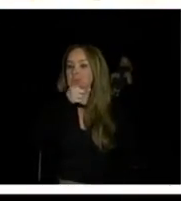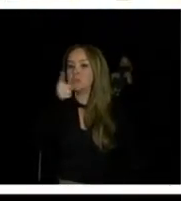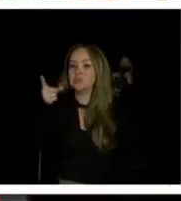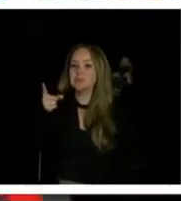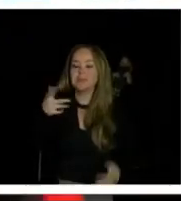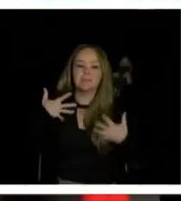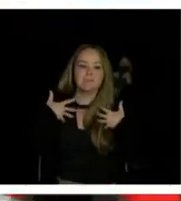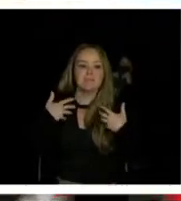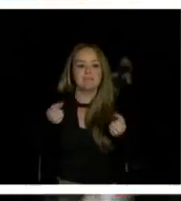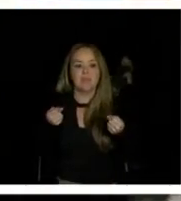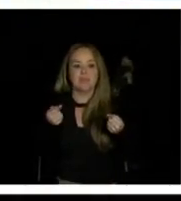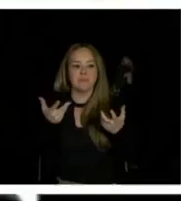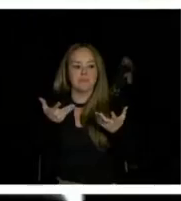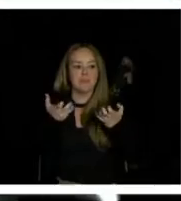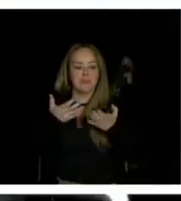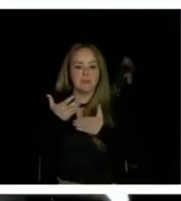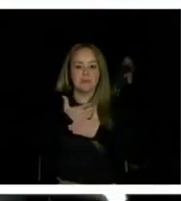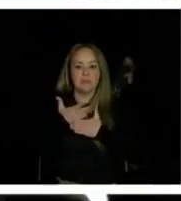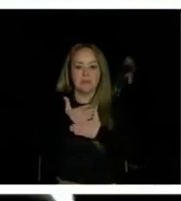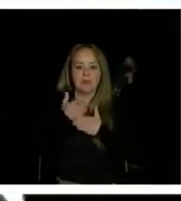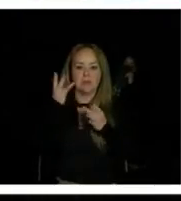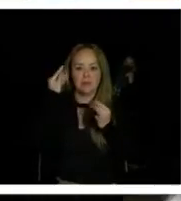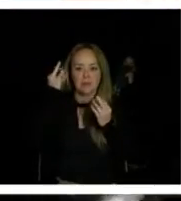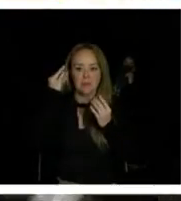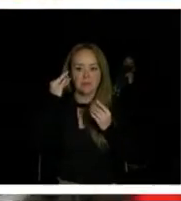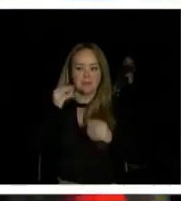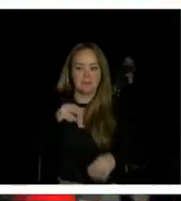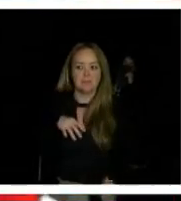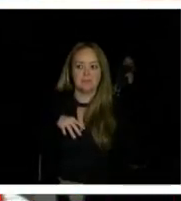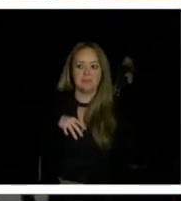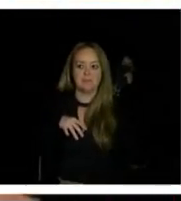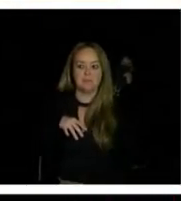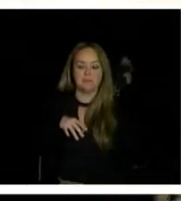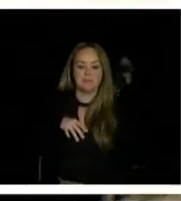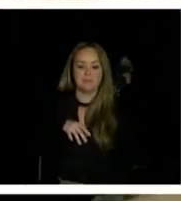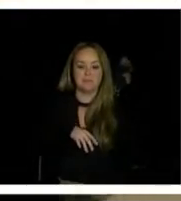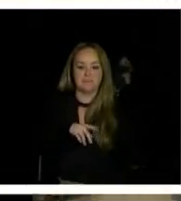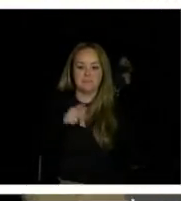bold that wants to share some thoughts? Okay, right here.